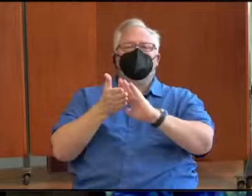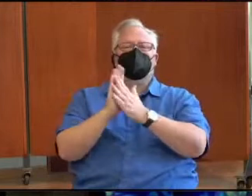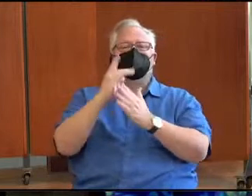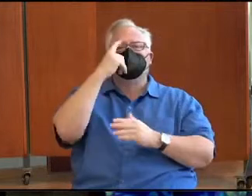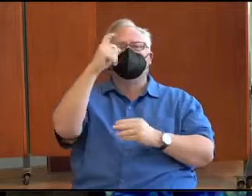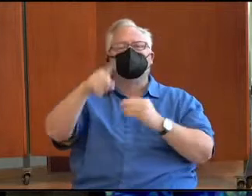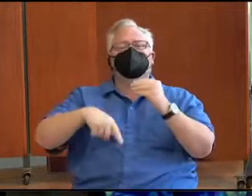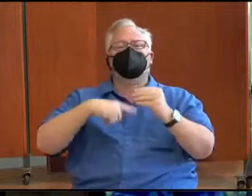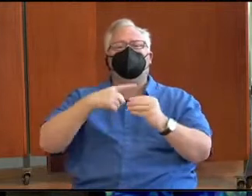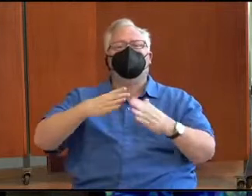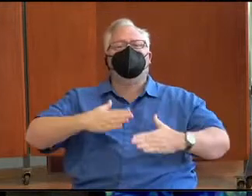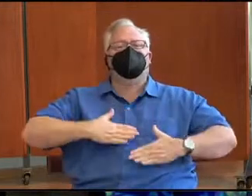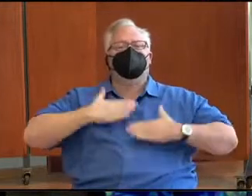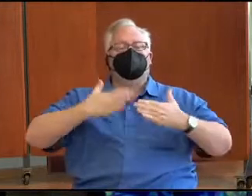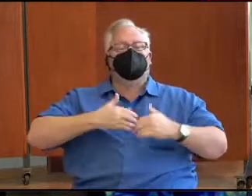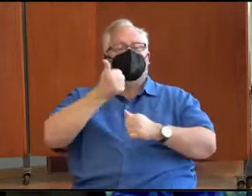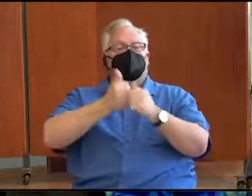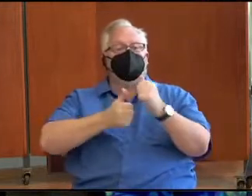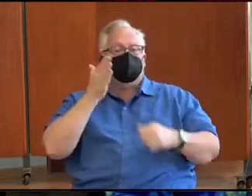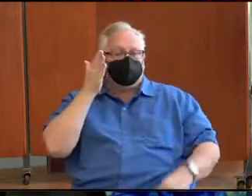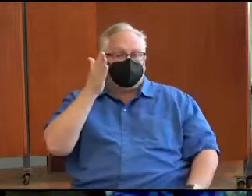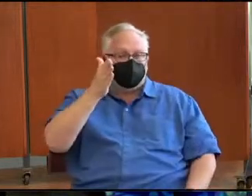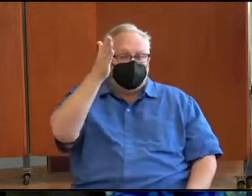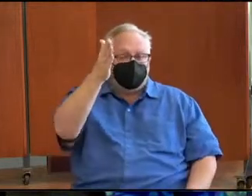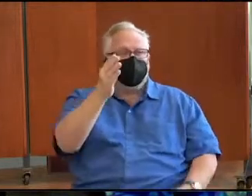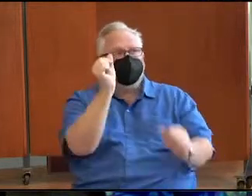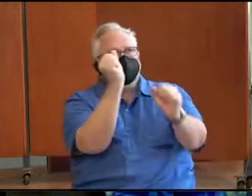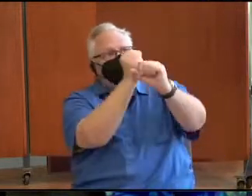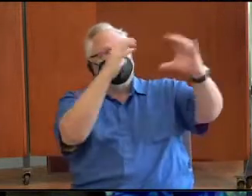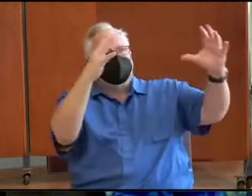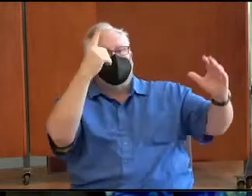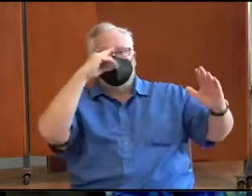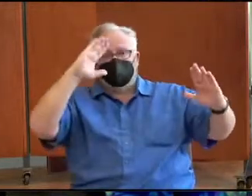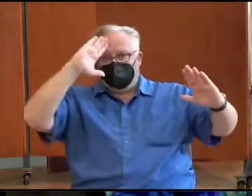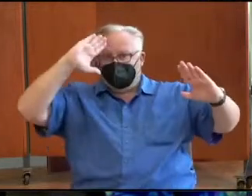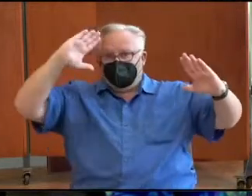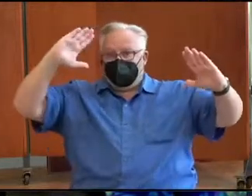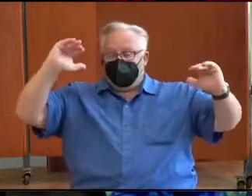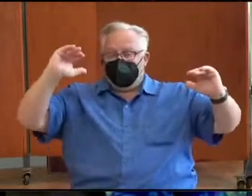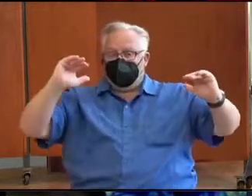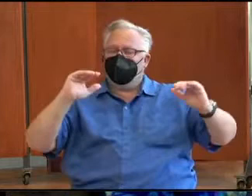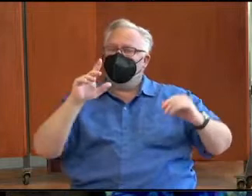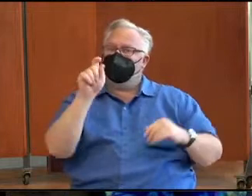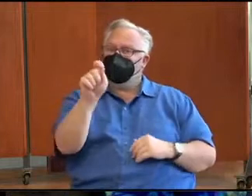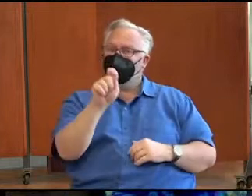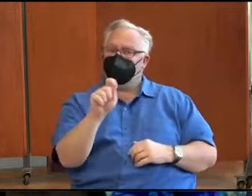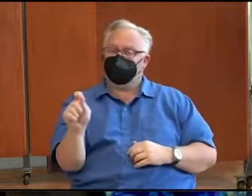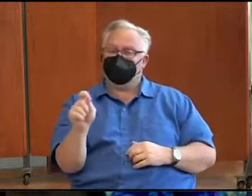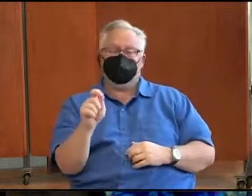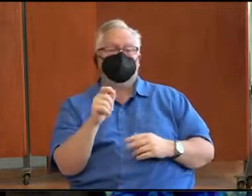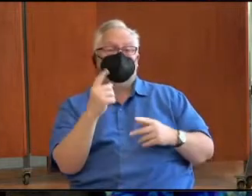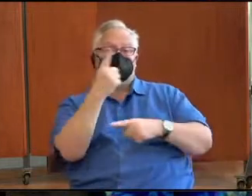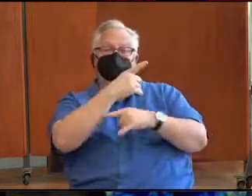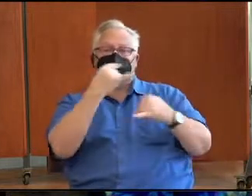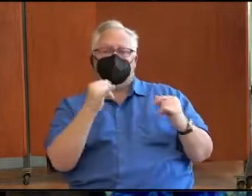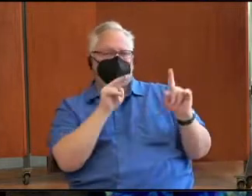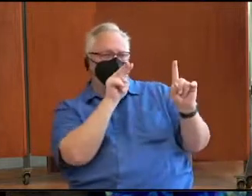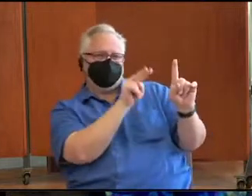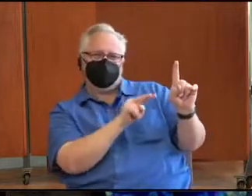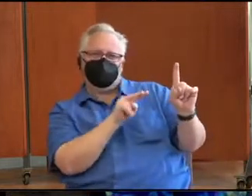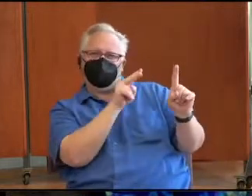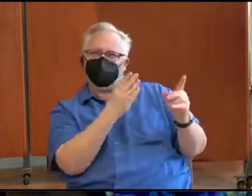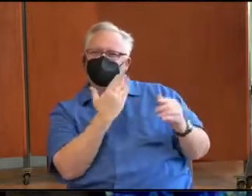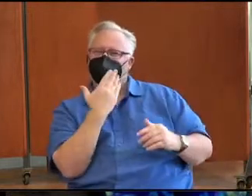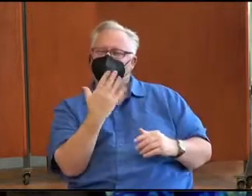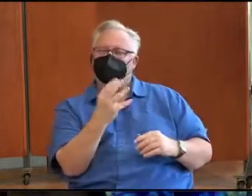happiness, and every tomorrow a vision of hope. Look well, therefore, to this day and